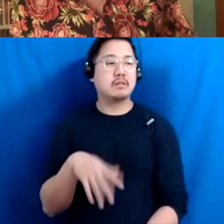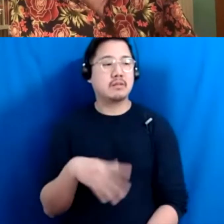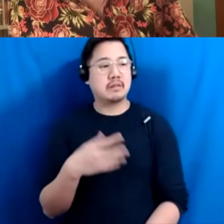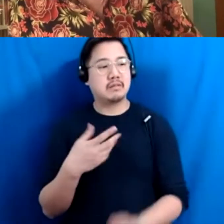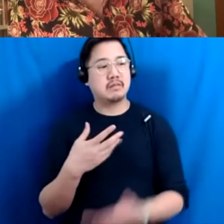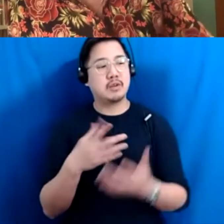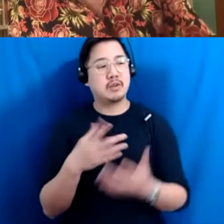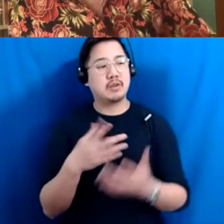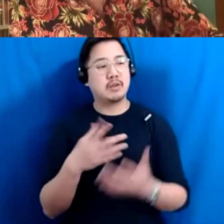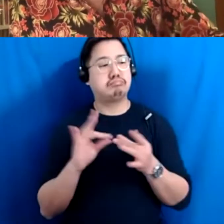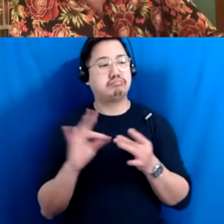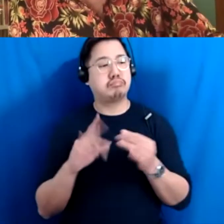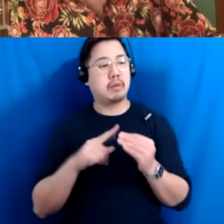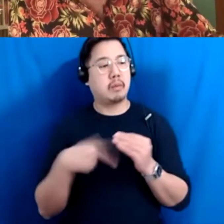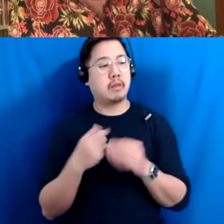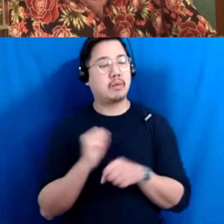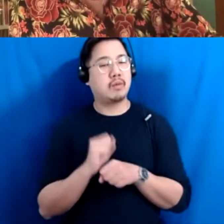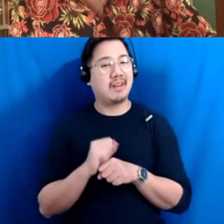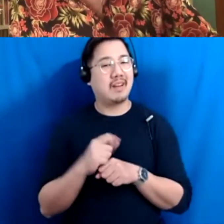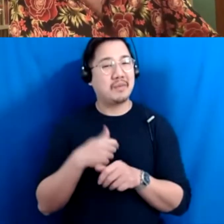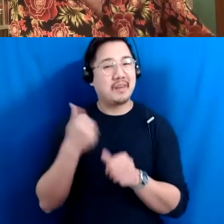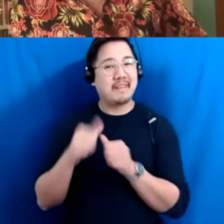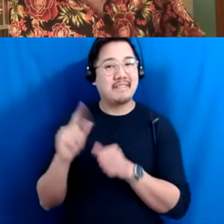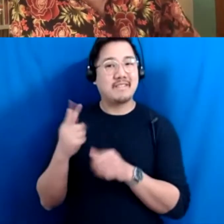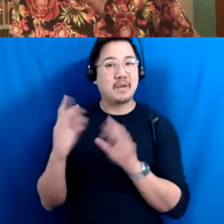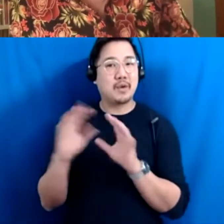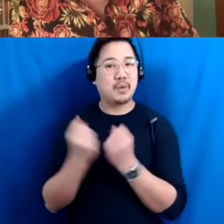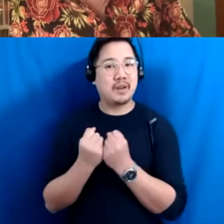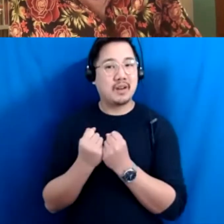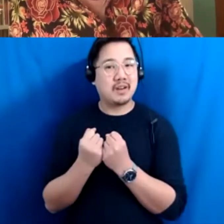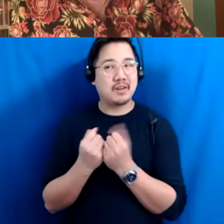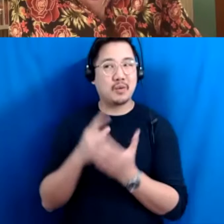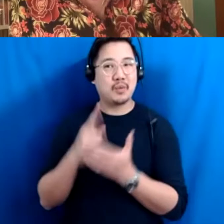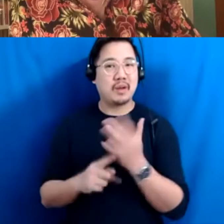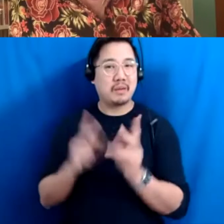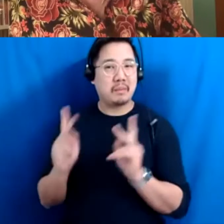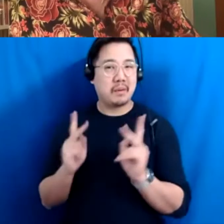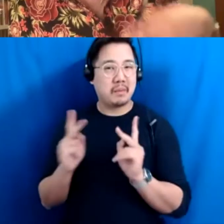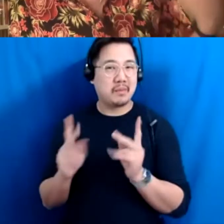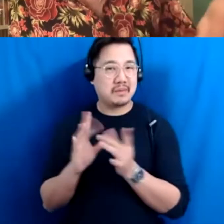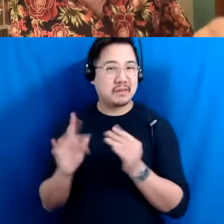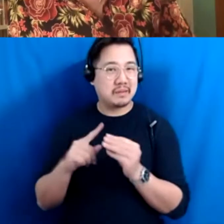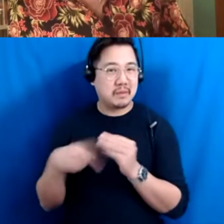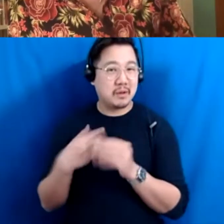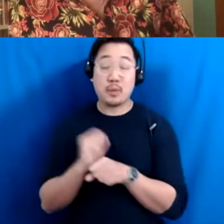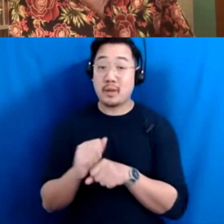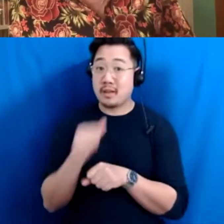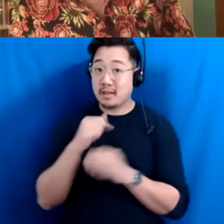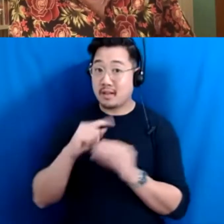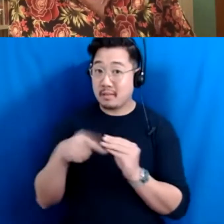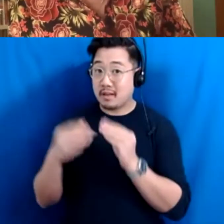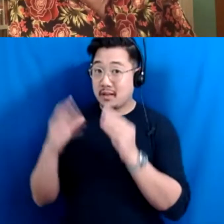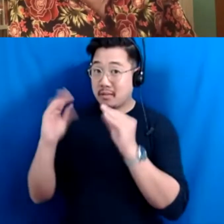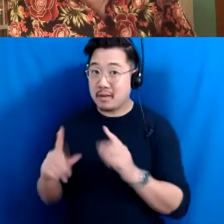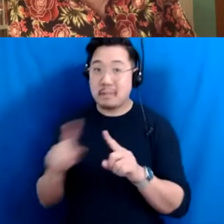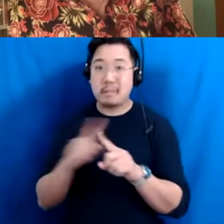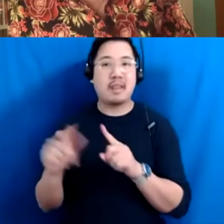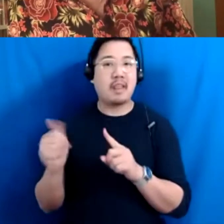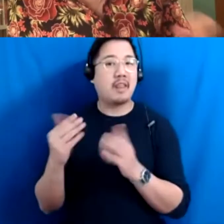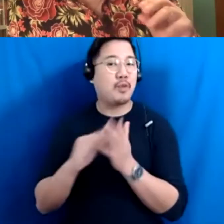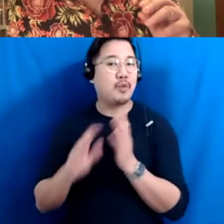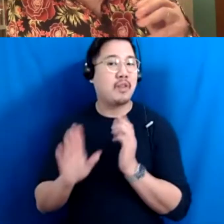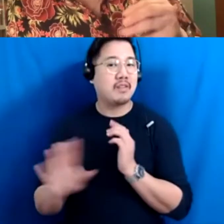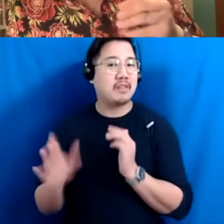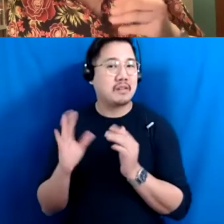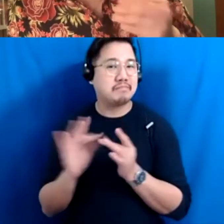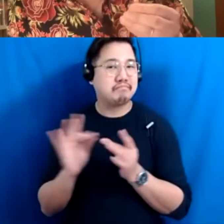I can still remember my first workshop and what people said about the work, not the professor, but the other students.